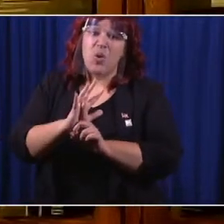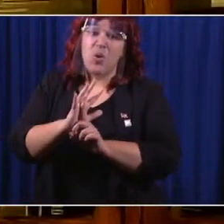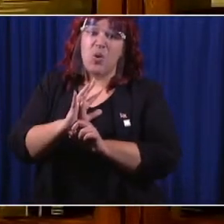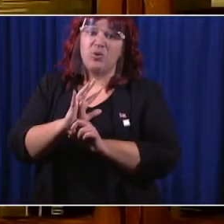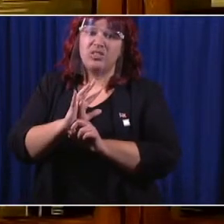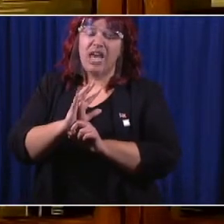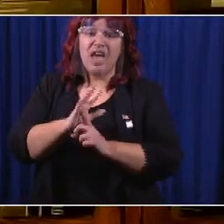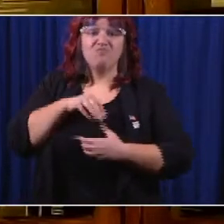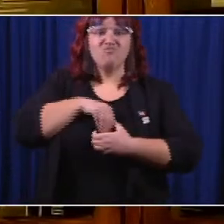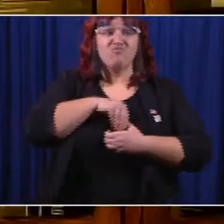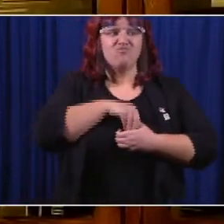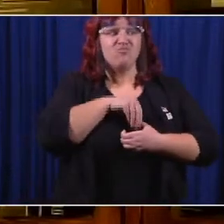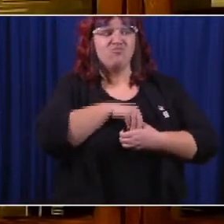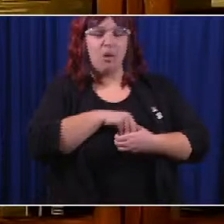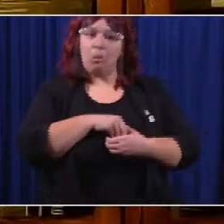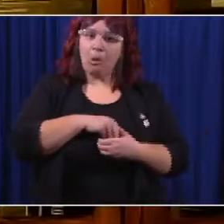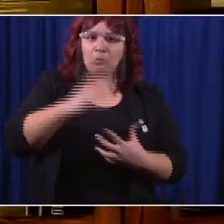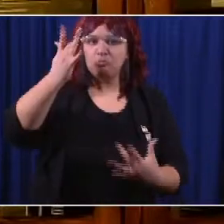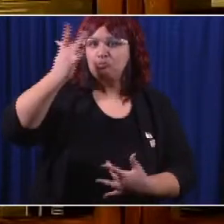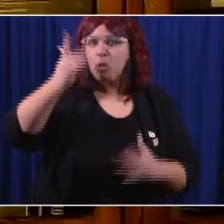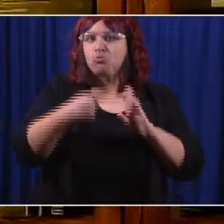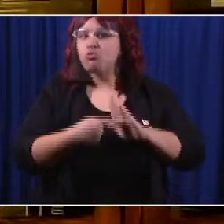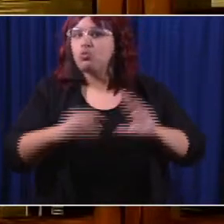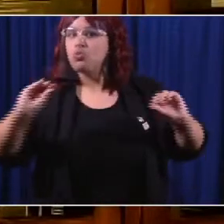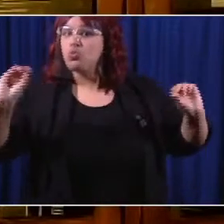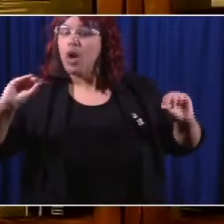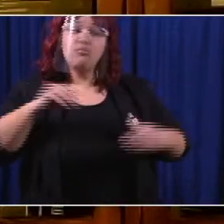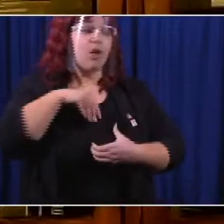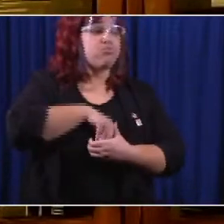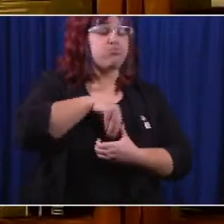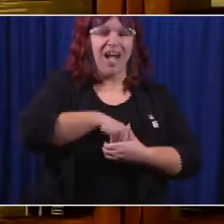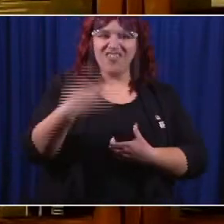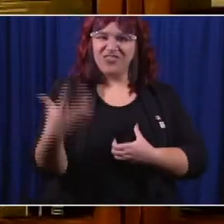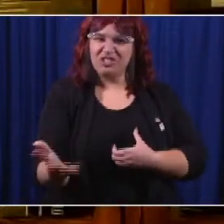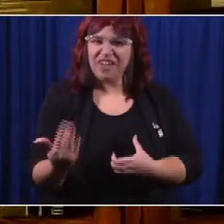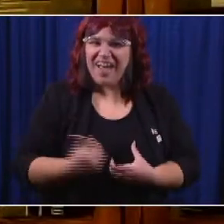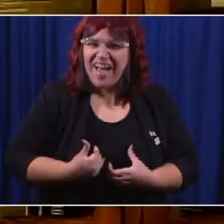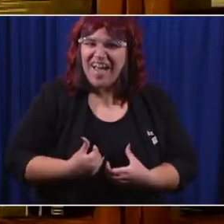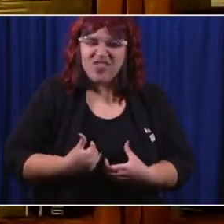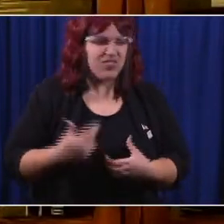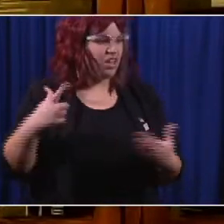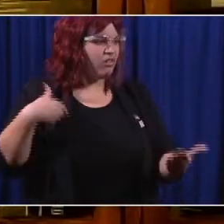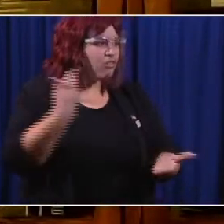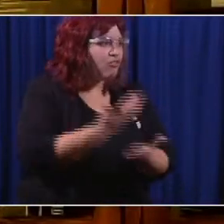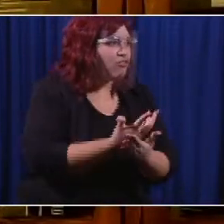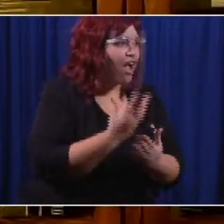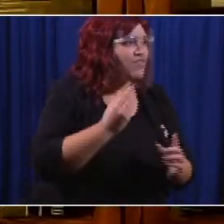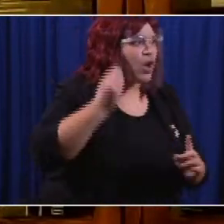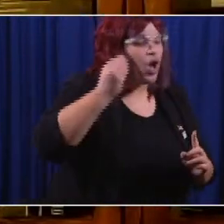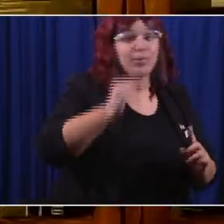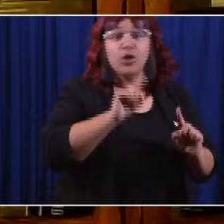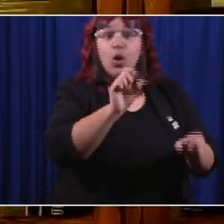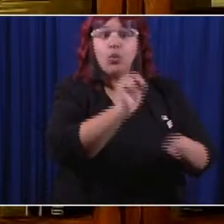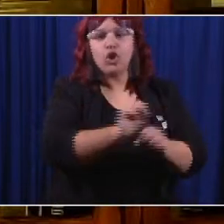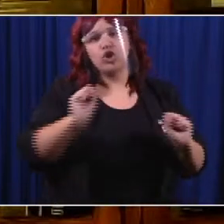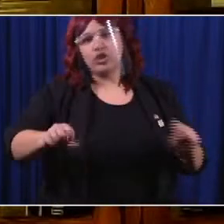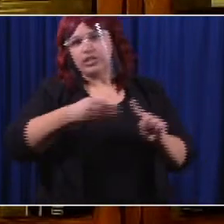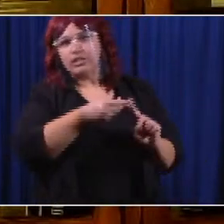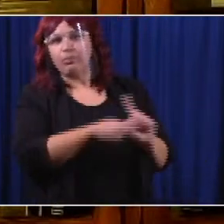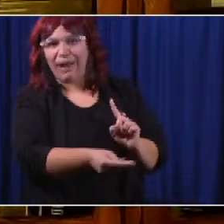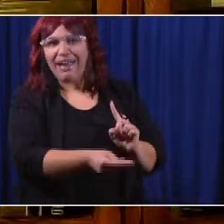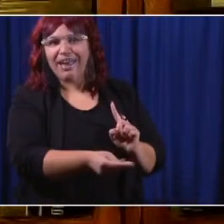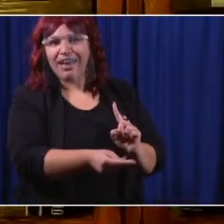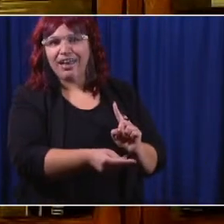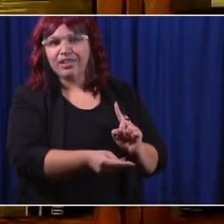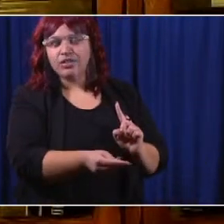with distancing, masking, washing your hands, avoiding large crowds. But in this case, it might make sense as well for the next 5 to 7